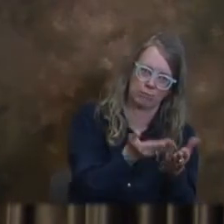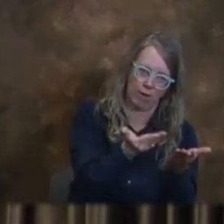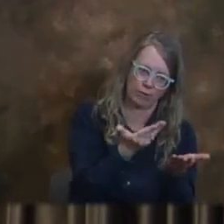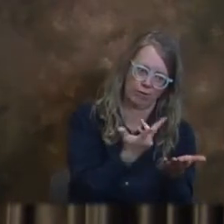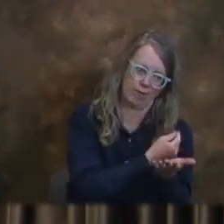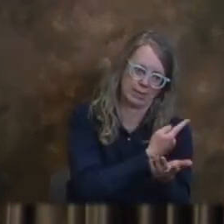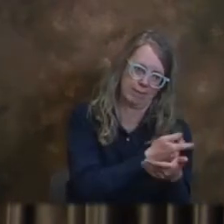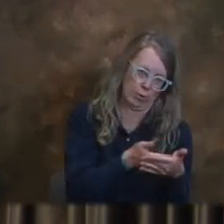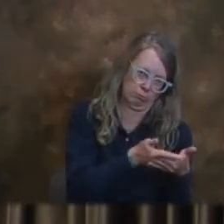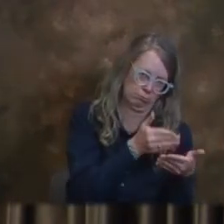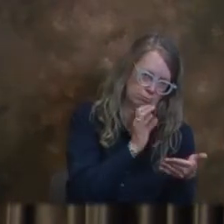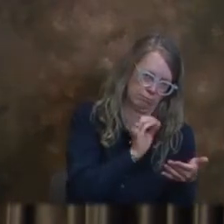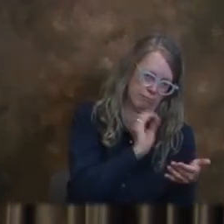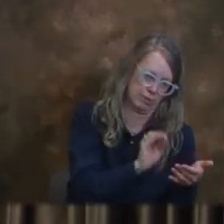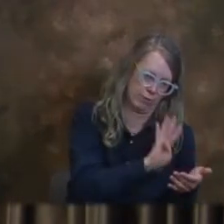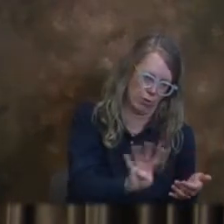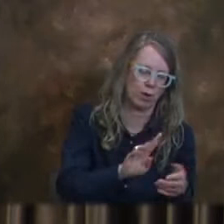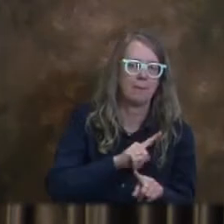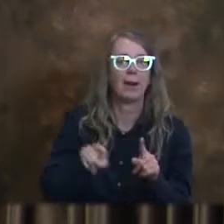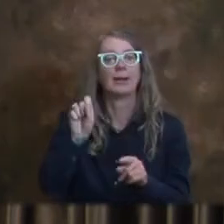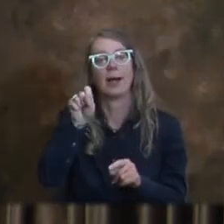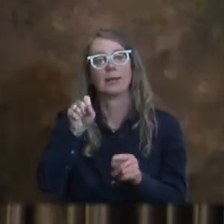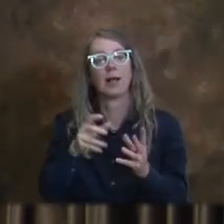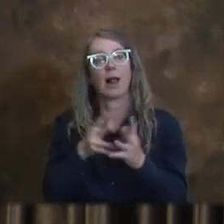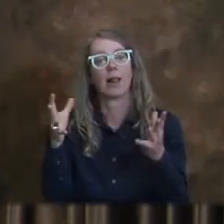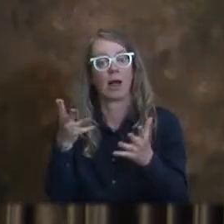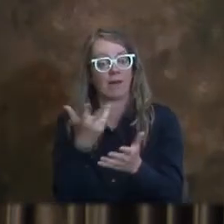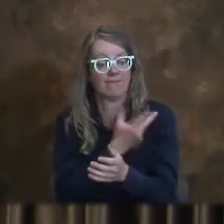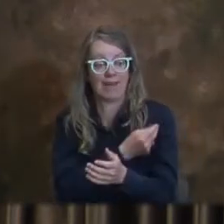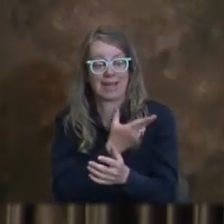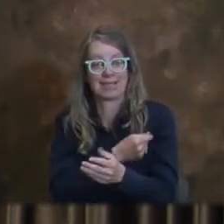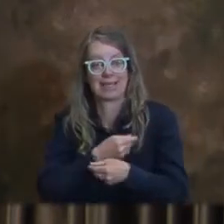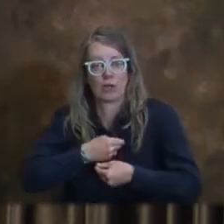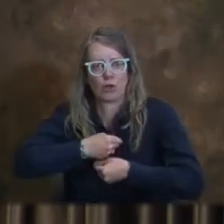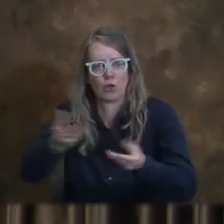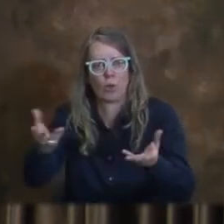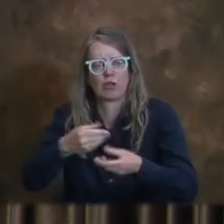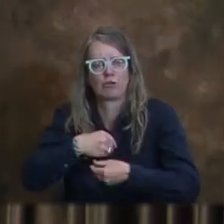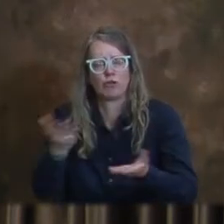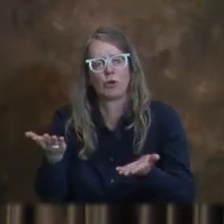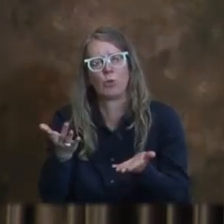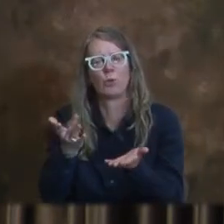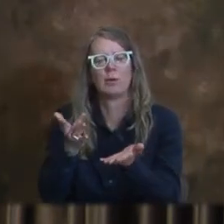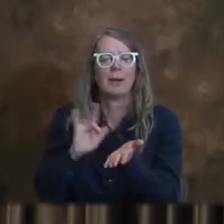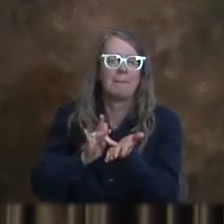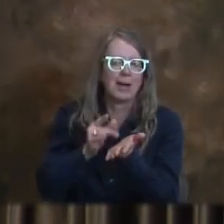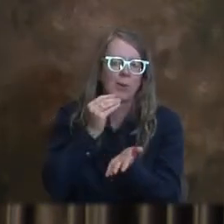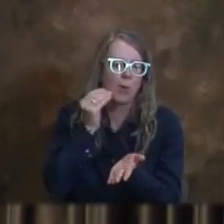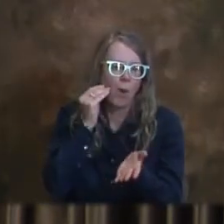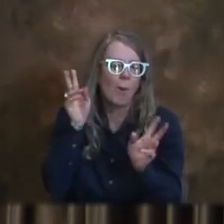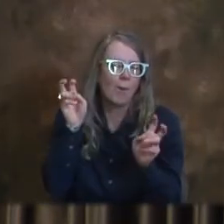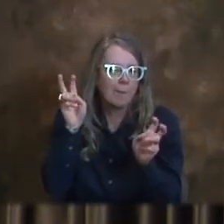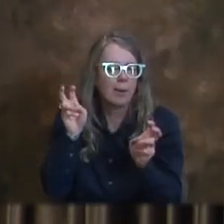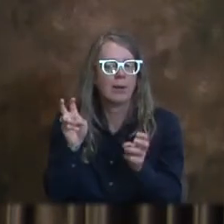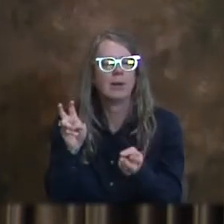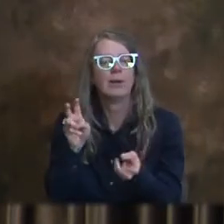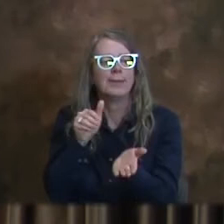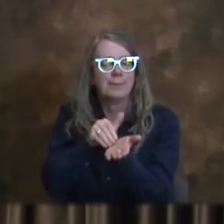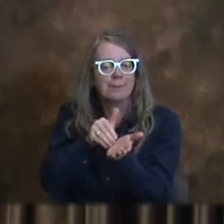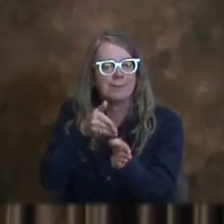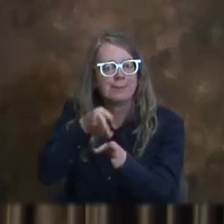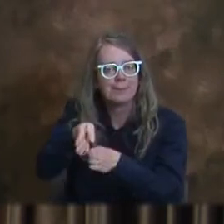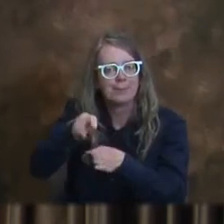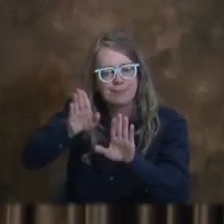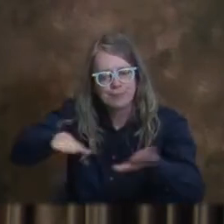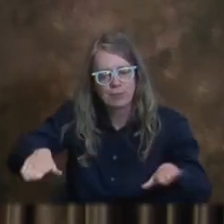yes, lots of vaccine going to what we call medical homes or pediatricians, where you've already got a trusted